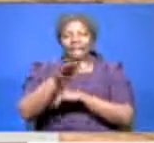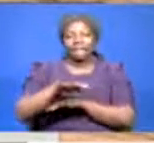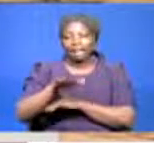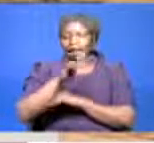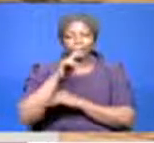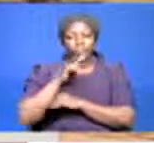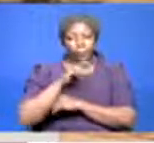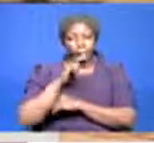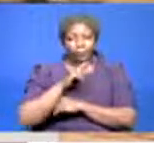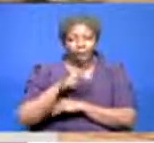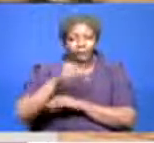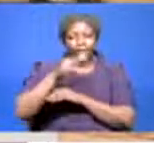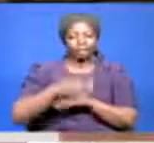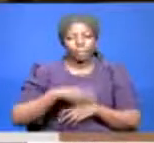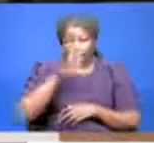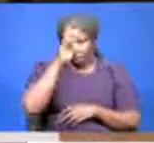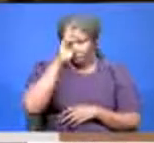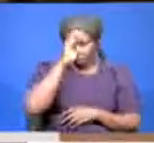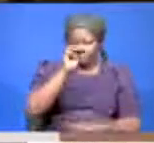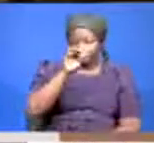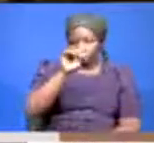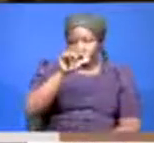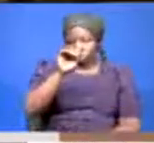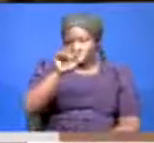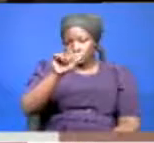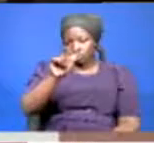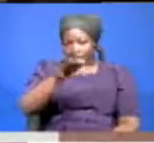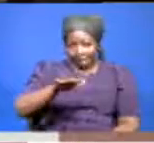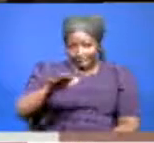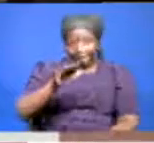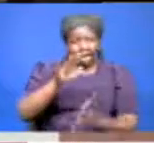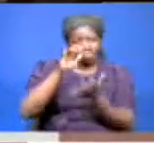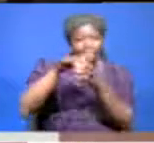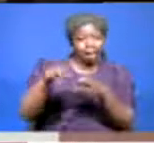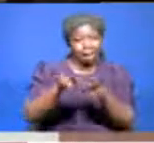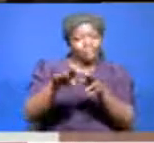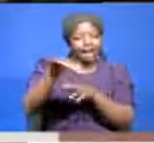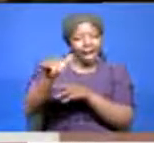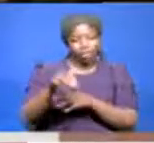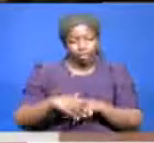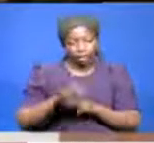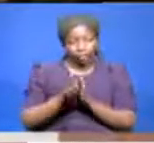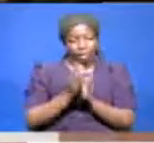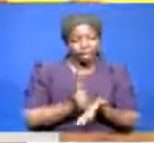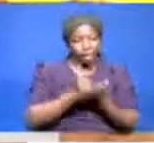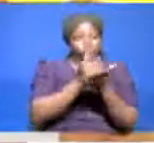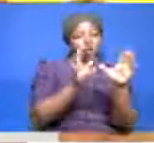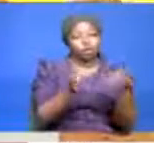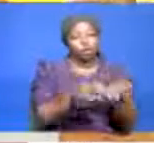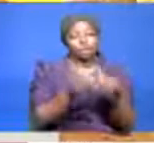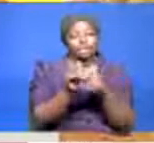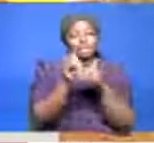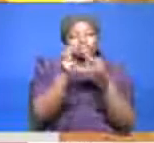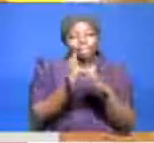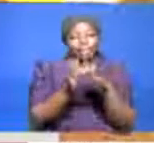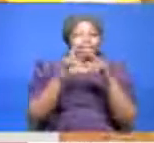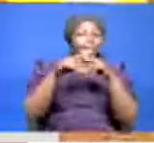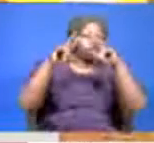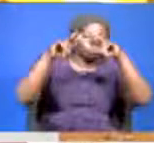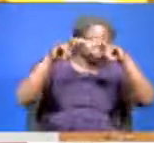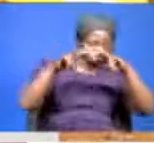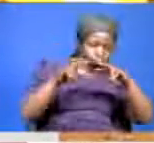Police at Mororo area at Bangali in Tana River County, with the help of community leaders, embarked on a crackdown against illicit